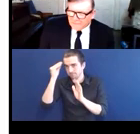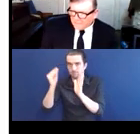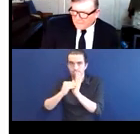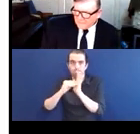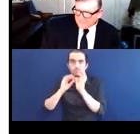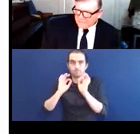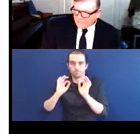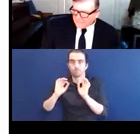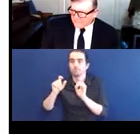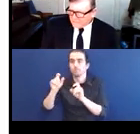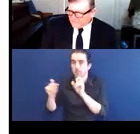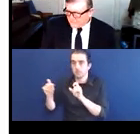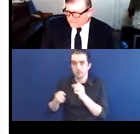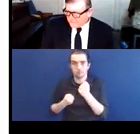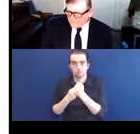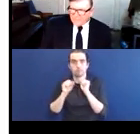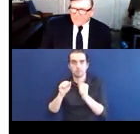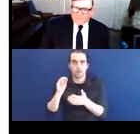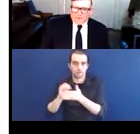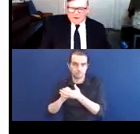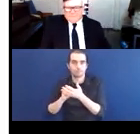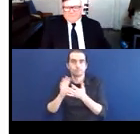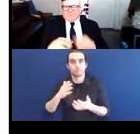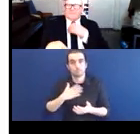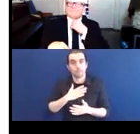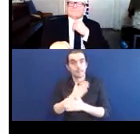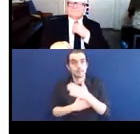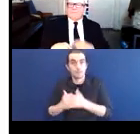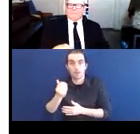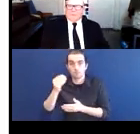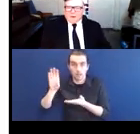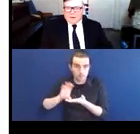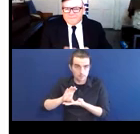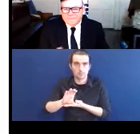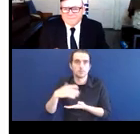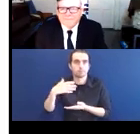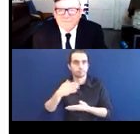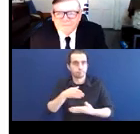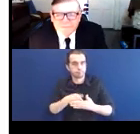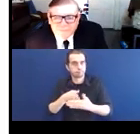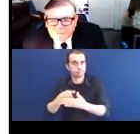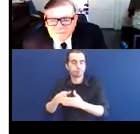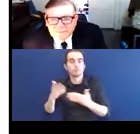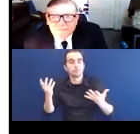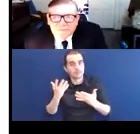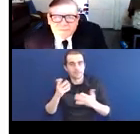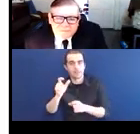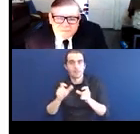committed amongst that. You would know that generally if unemployment is high and people need to access services, they